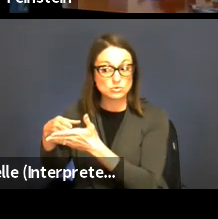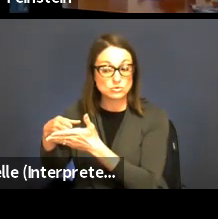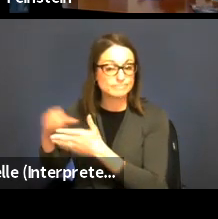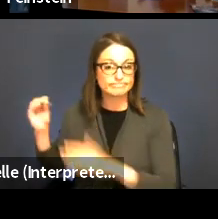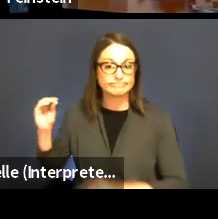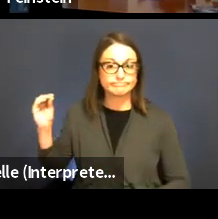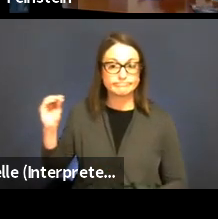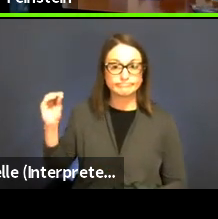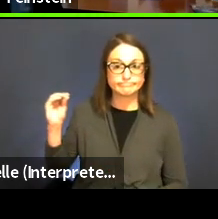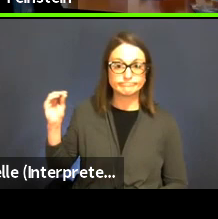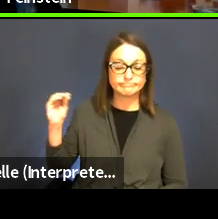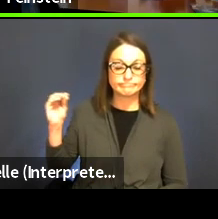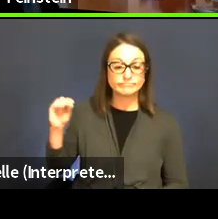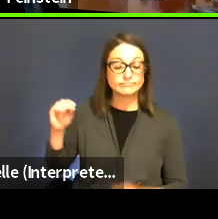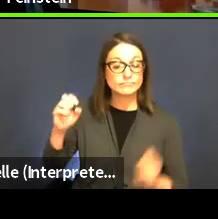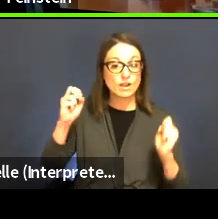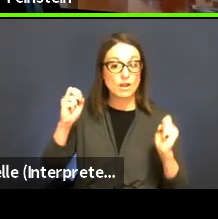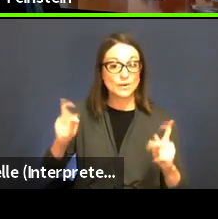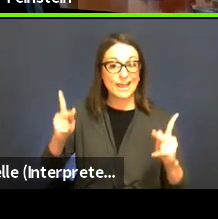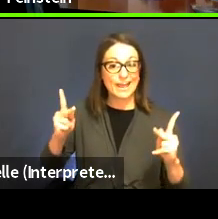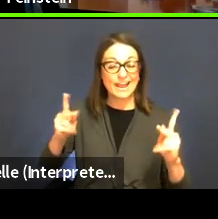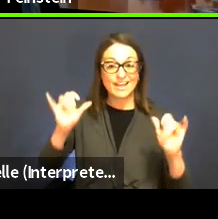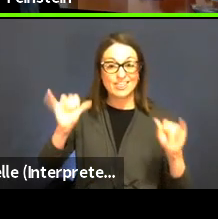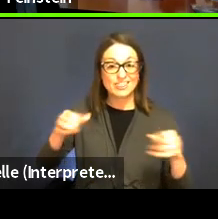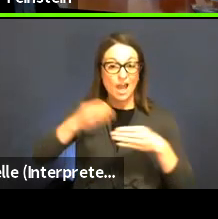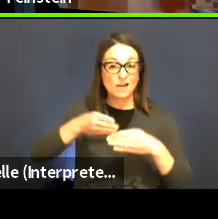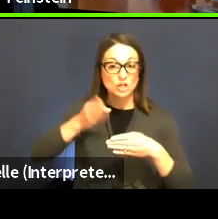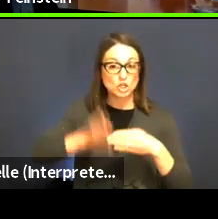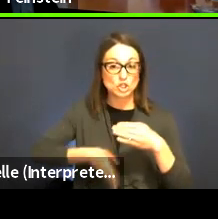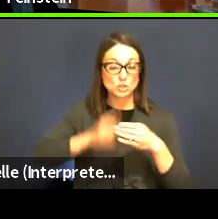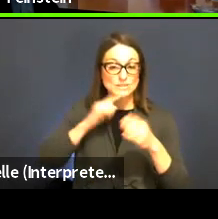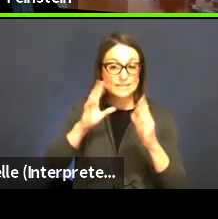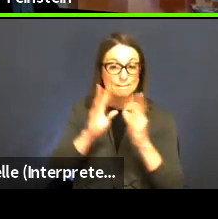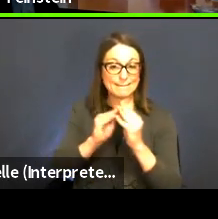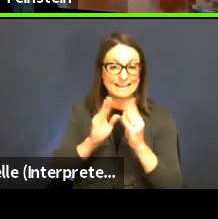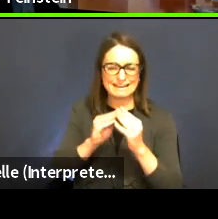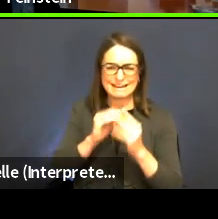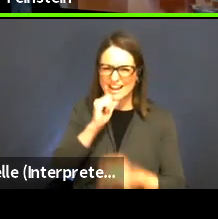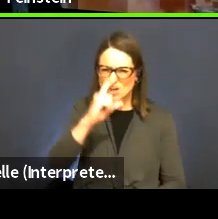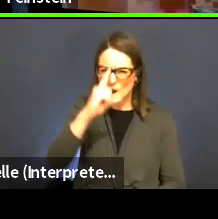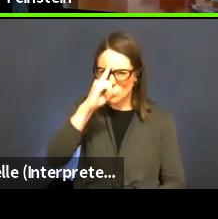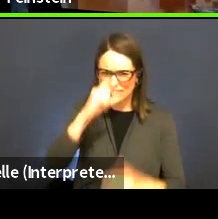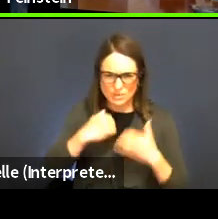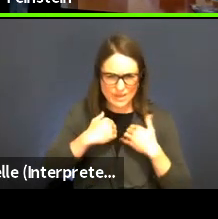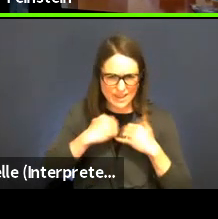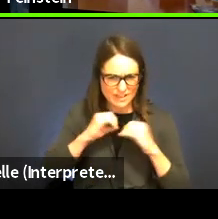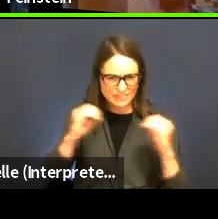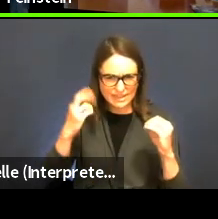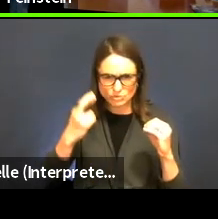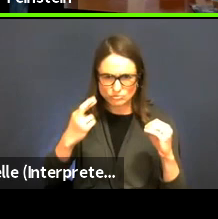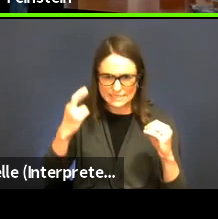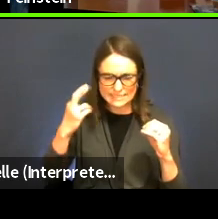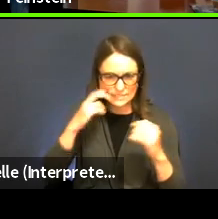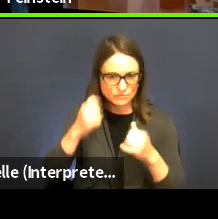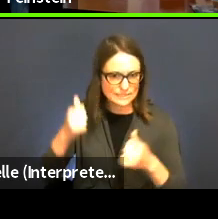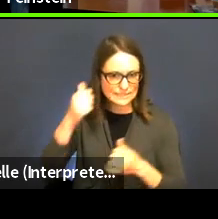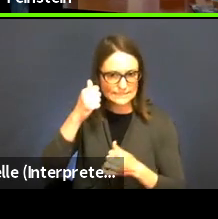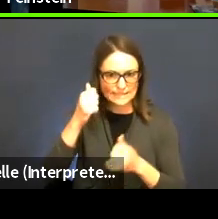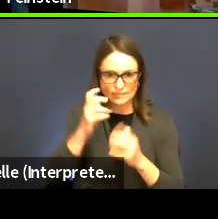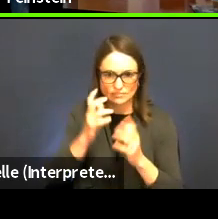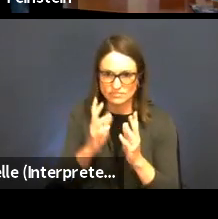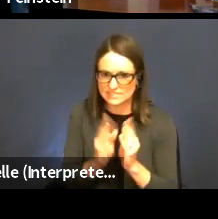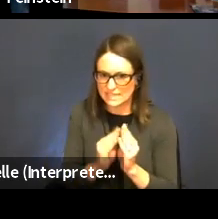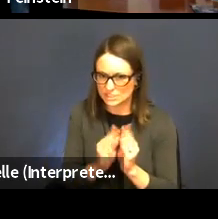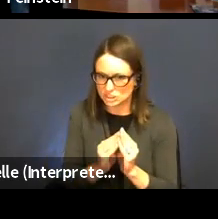Okay, that concludes the meeting. I don't think we have any reason for an executive session, do we,